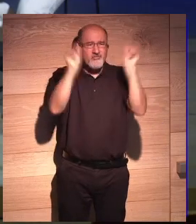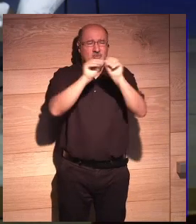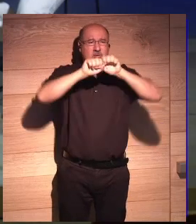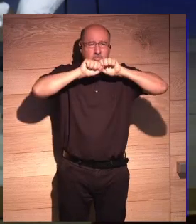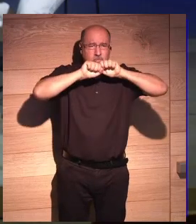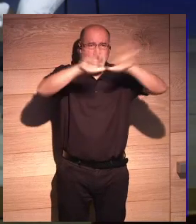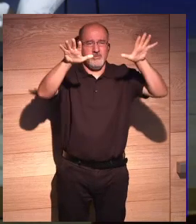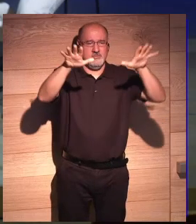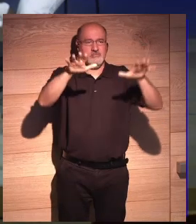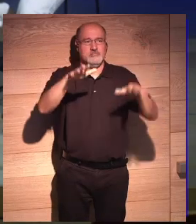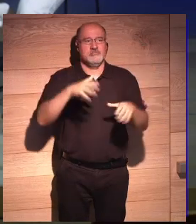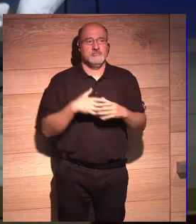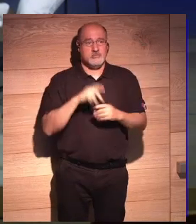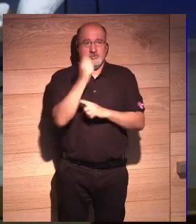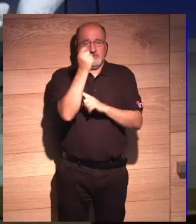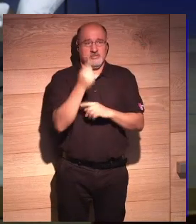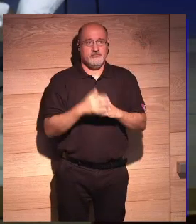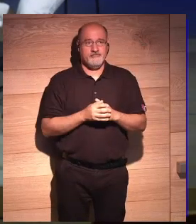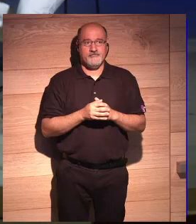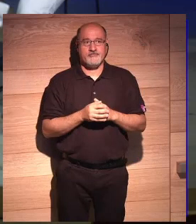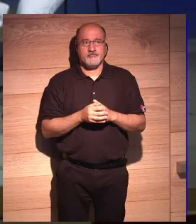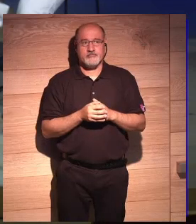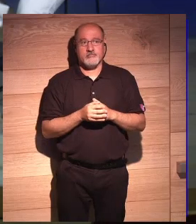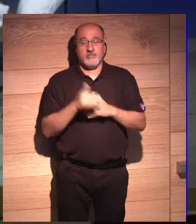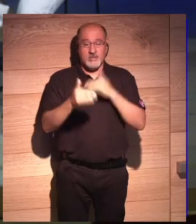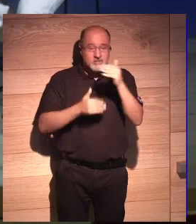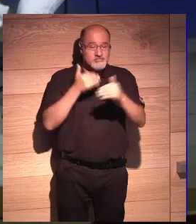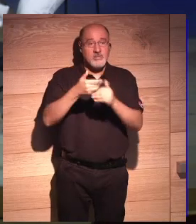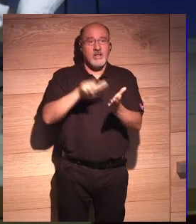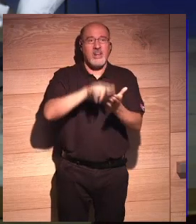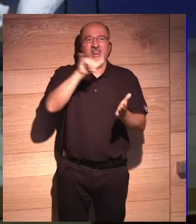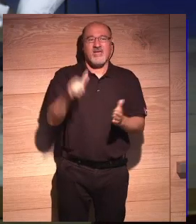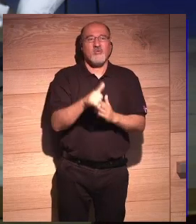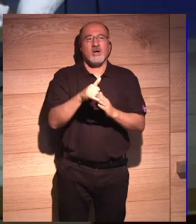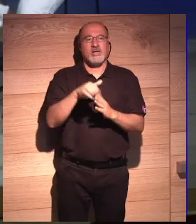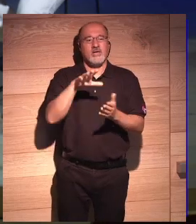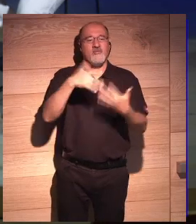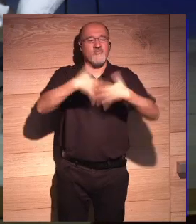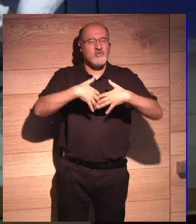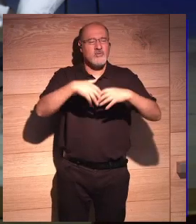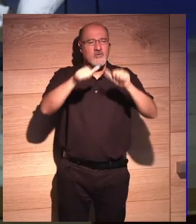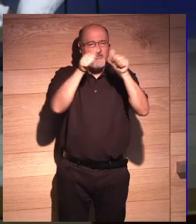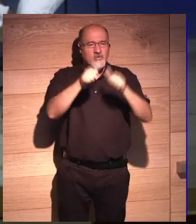that goal. It has a great narrative potential, otherwise I wouldn't be here if I didn't believe that. But we